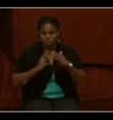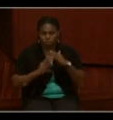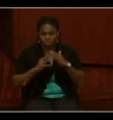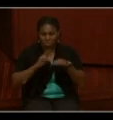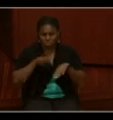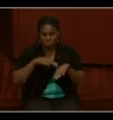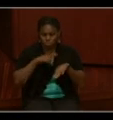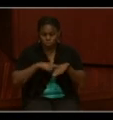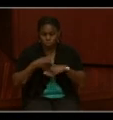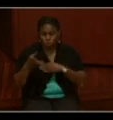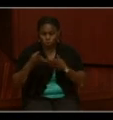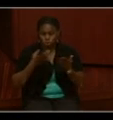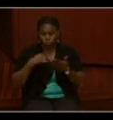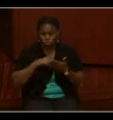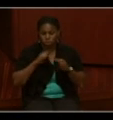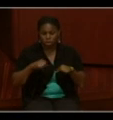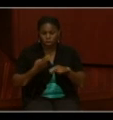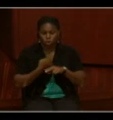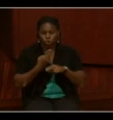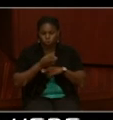Service that we can use to search to.